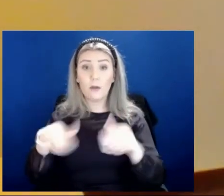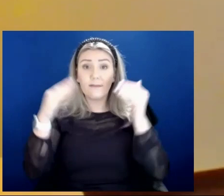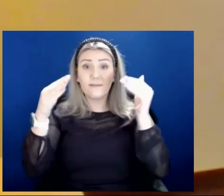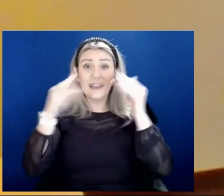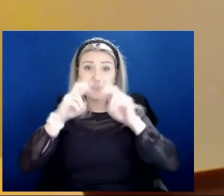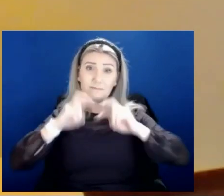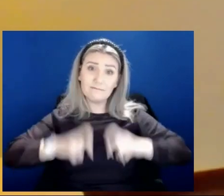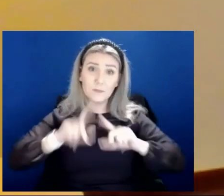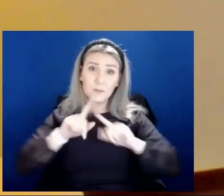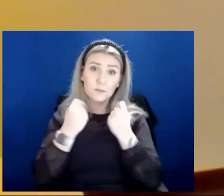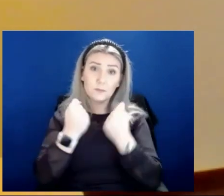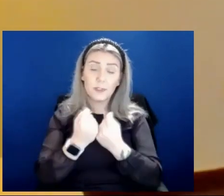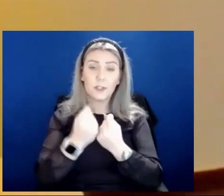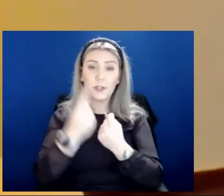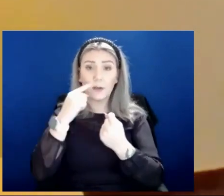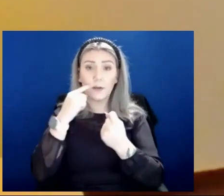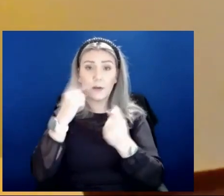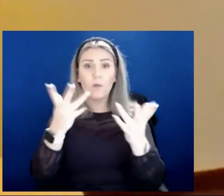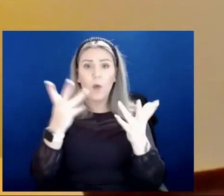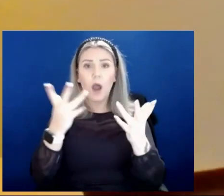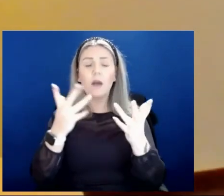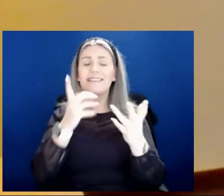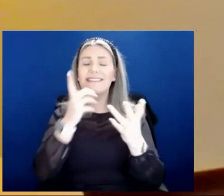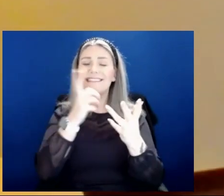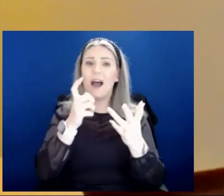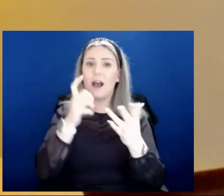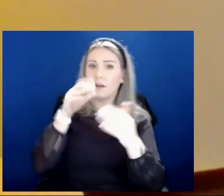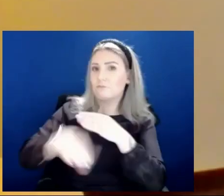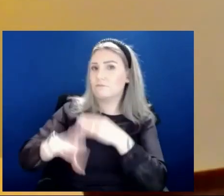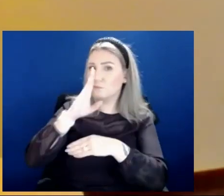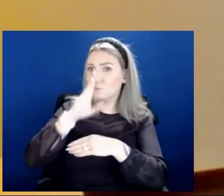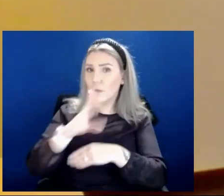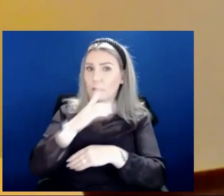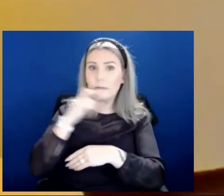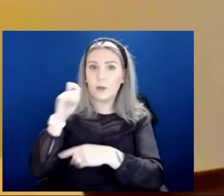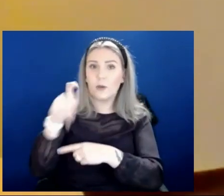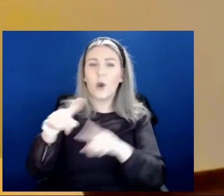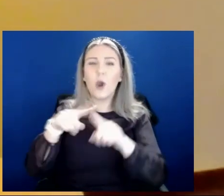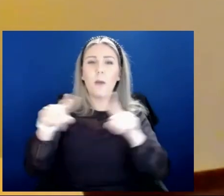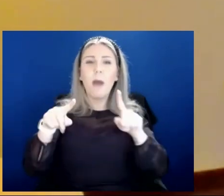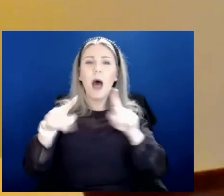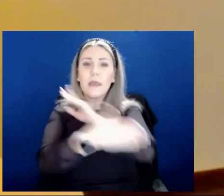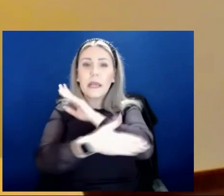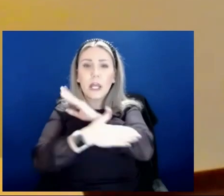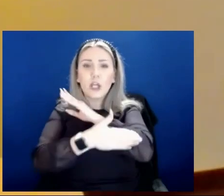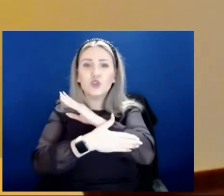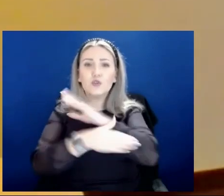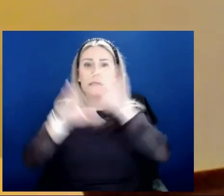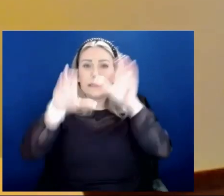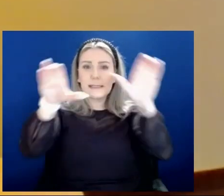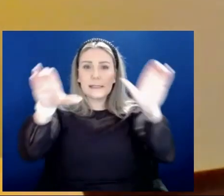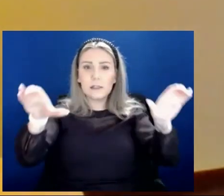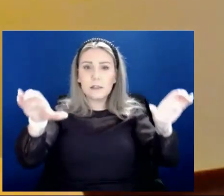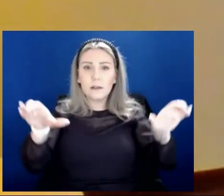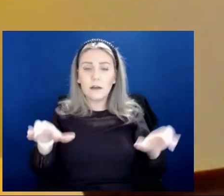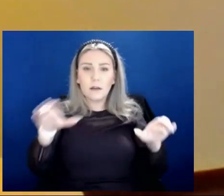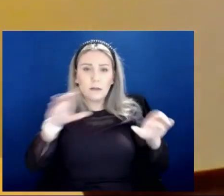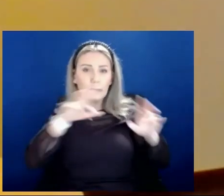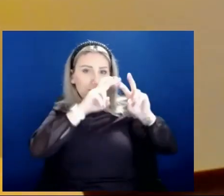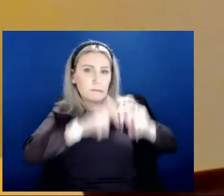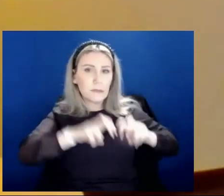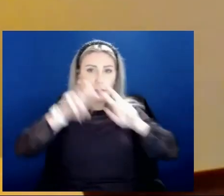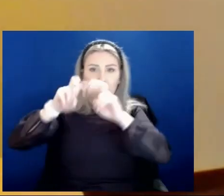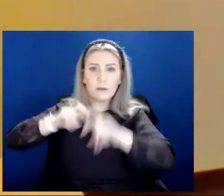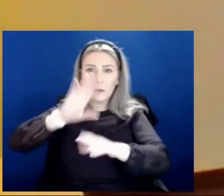team to go not directly into Ukraine, but to the bordering countries to assess the holes and the gaps